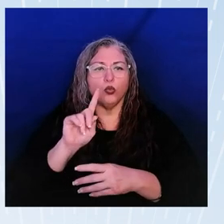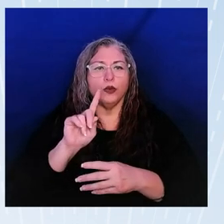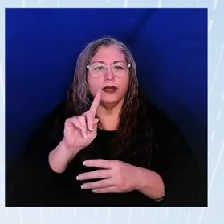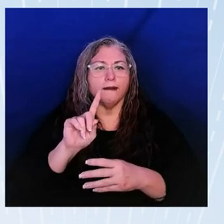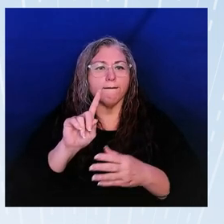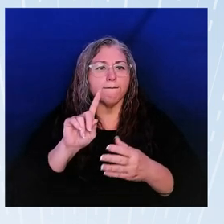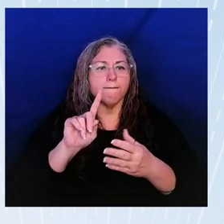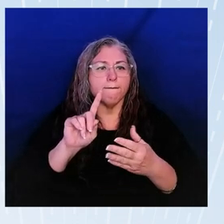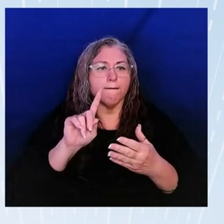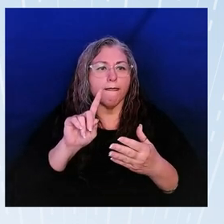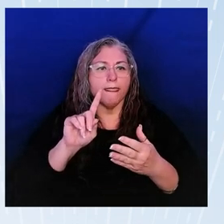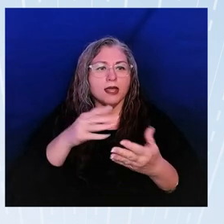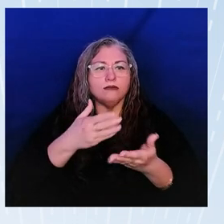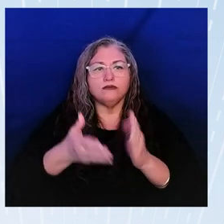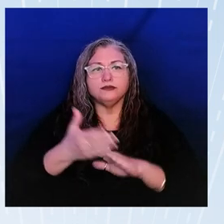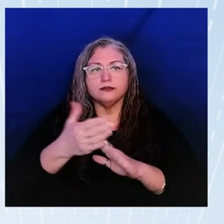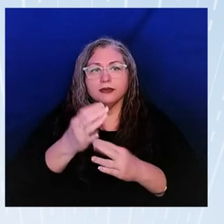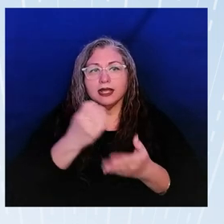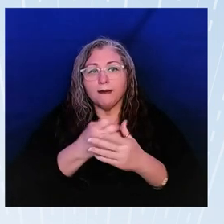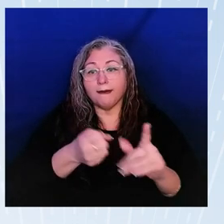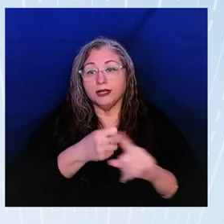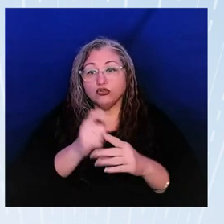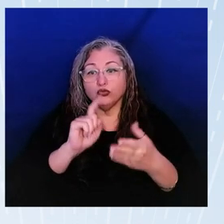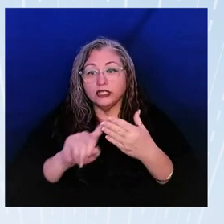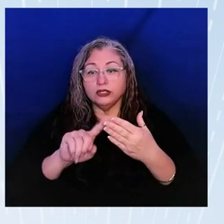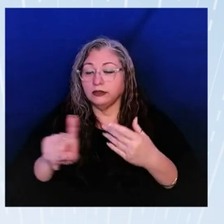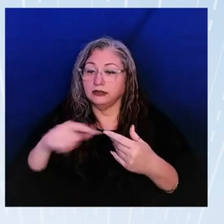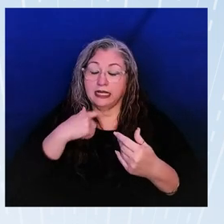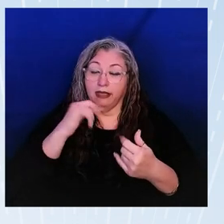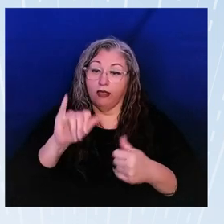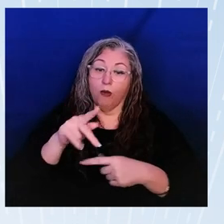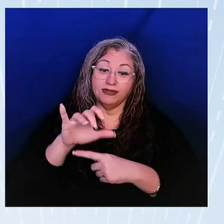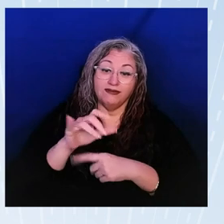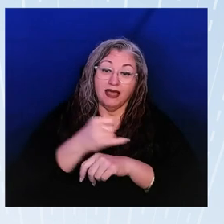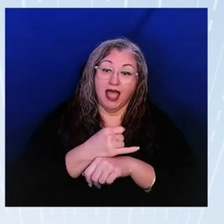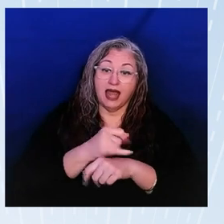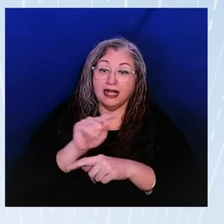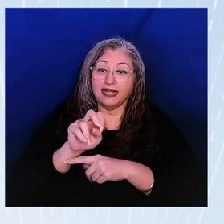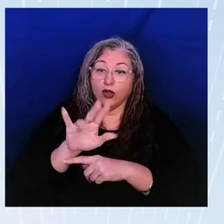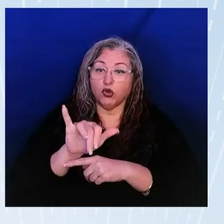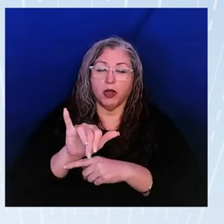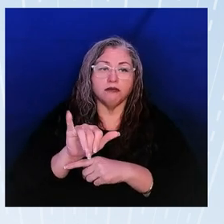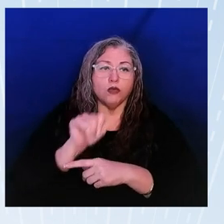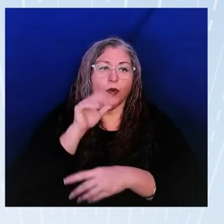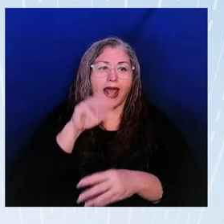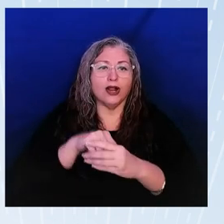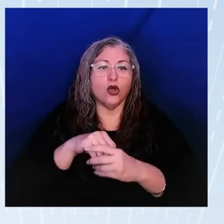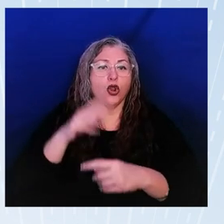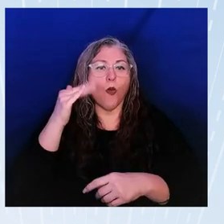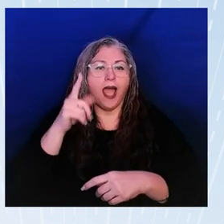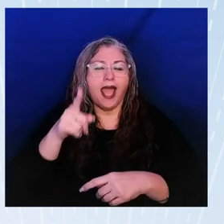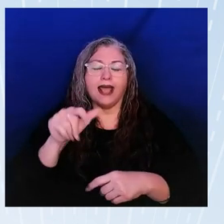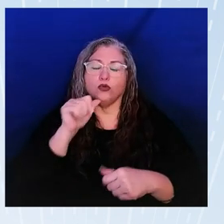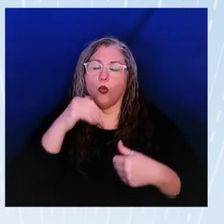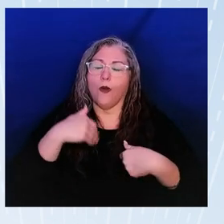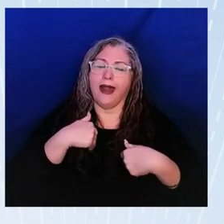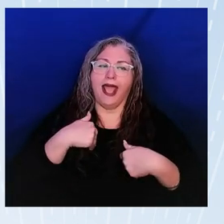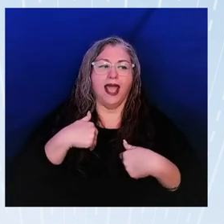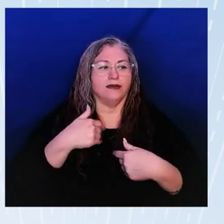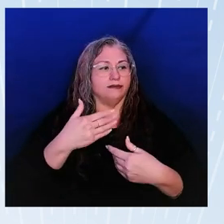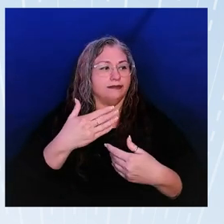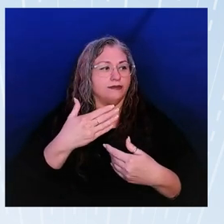research, announced that they will no longer include the Pacific Island territories due to the inadequacy of